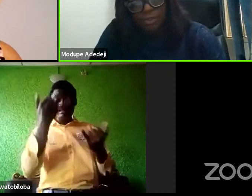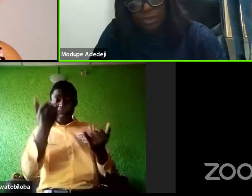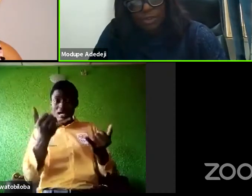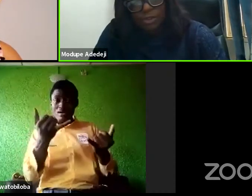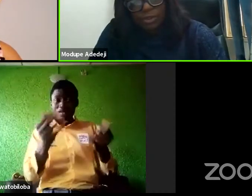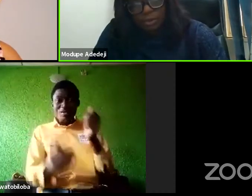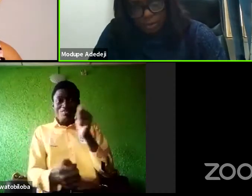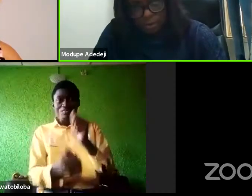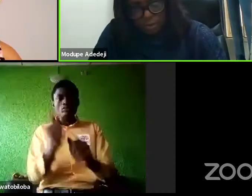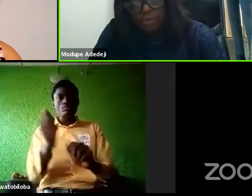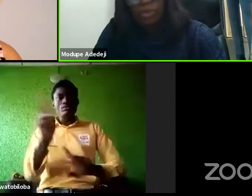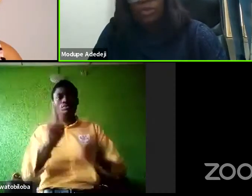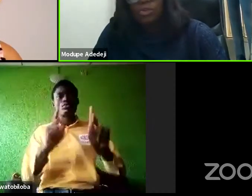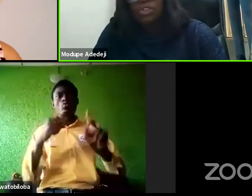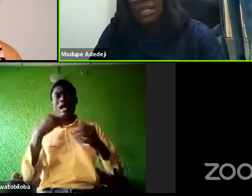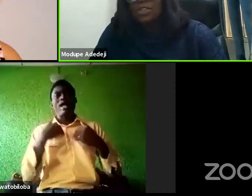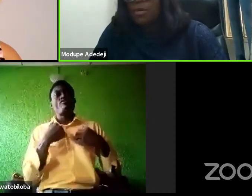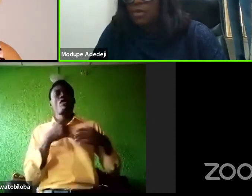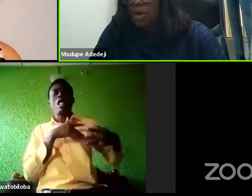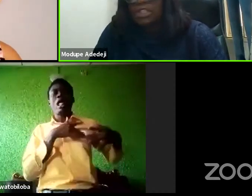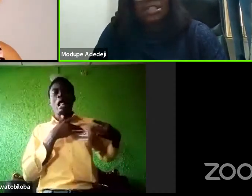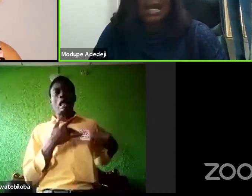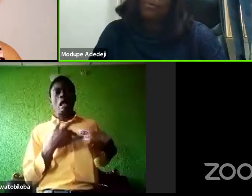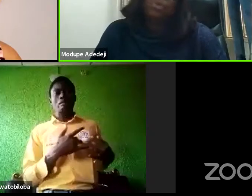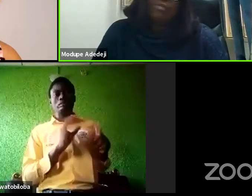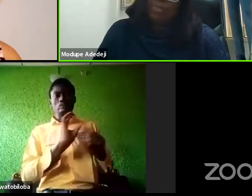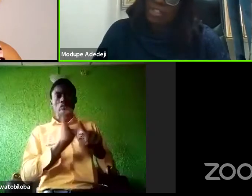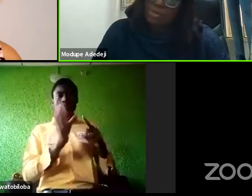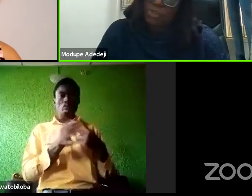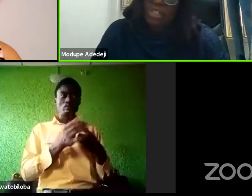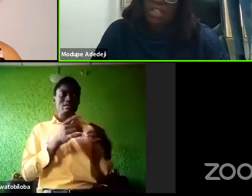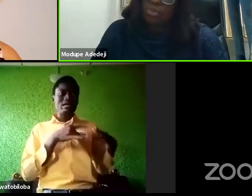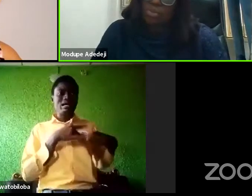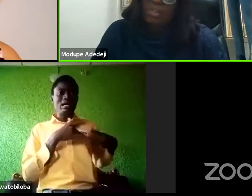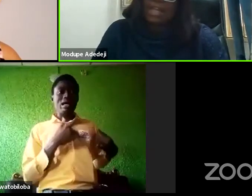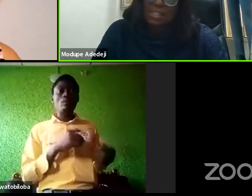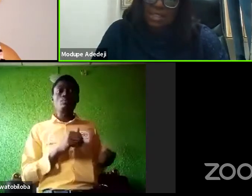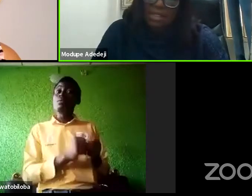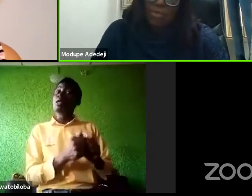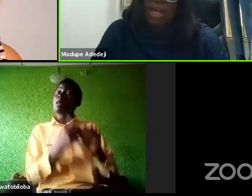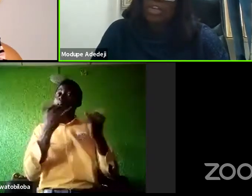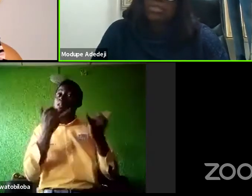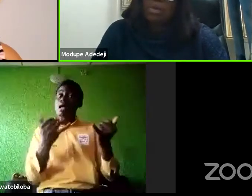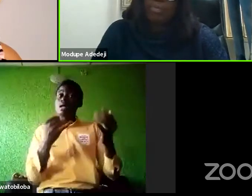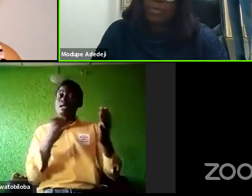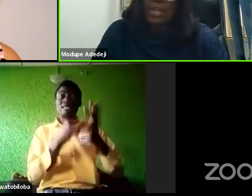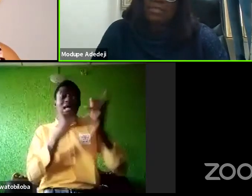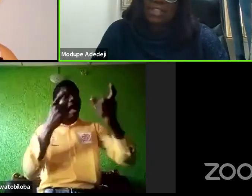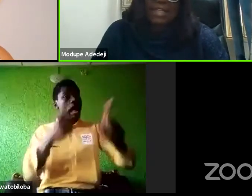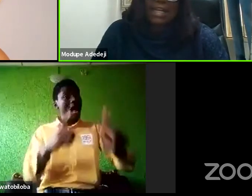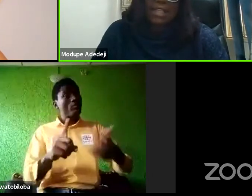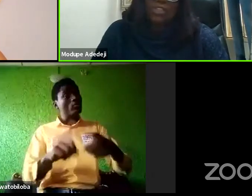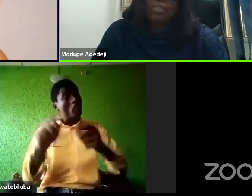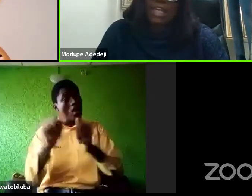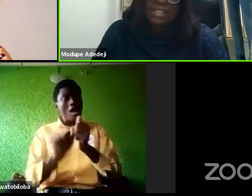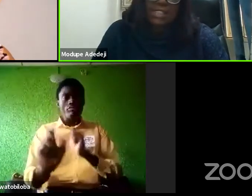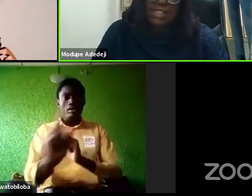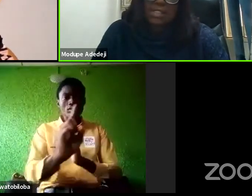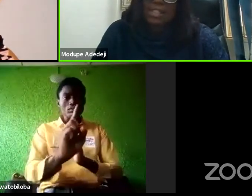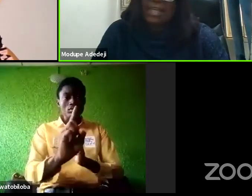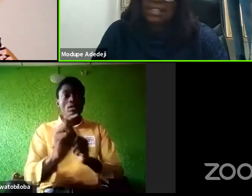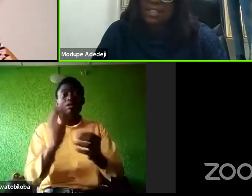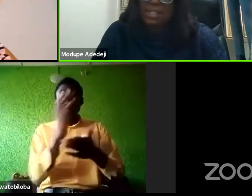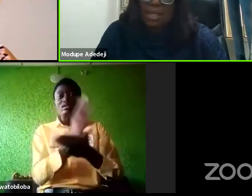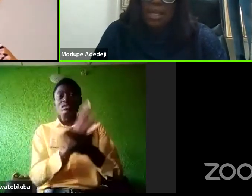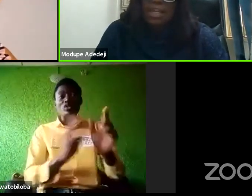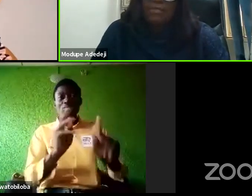condition. So these are some of the. It doesn't happen to everybody. We should take note of that. Some people have died at the age of